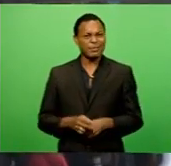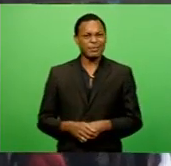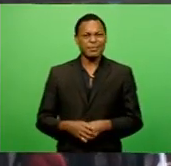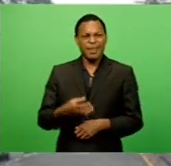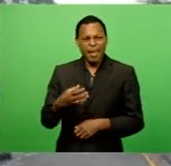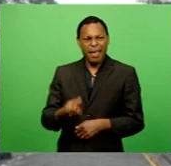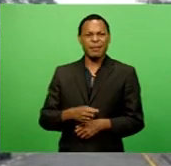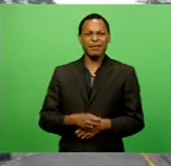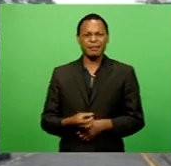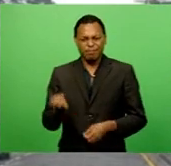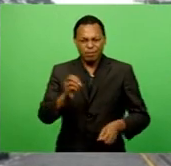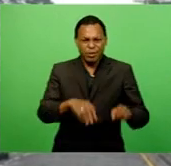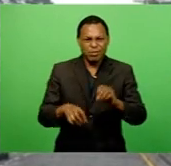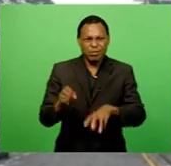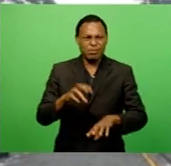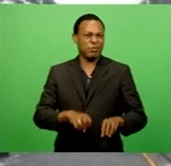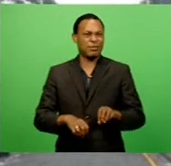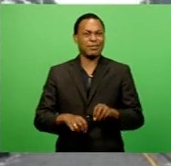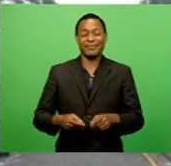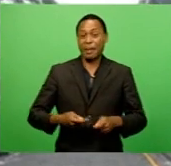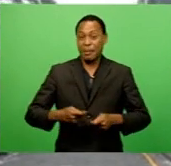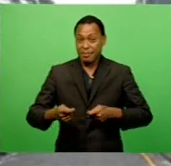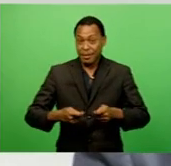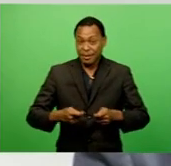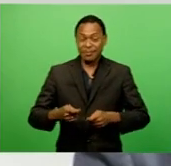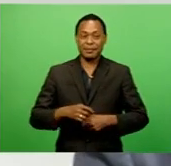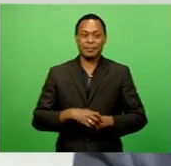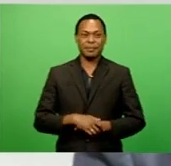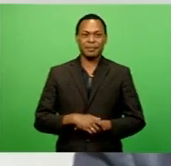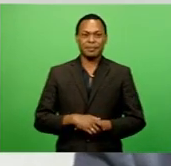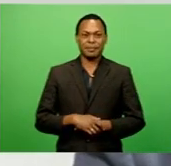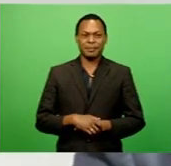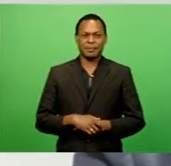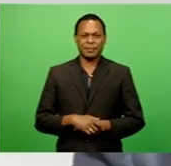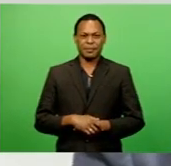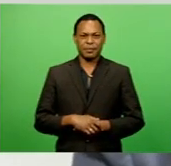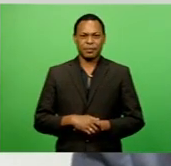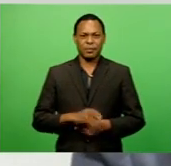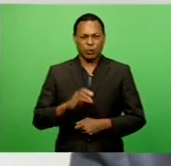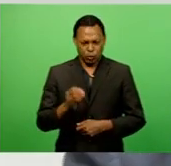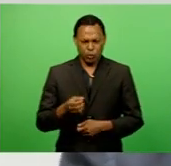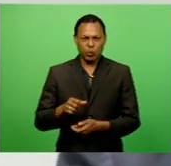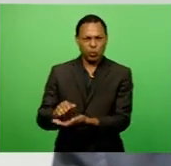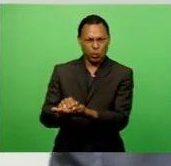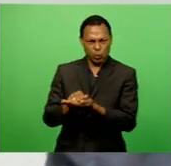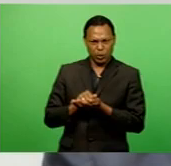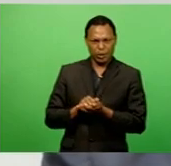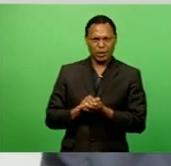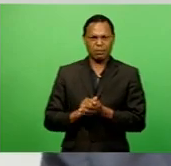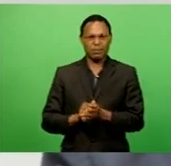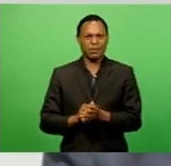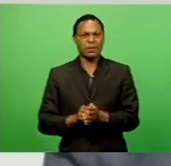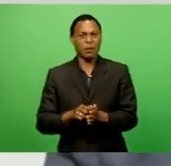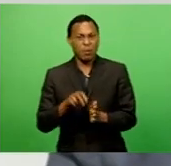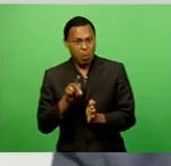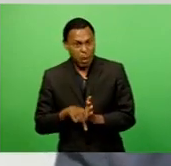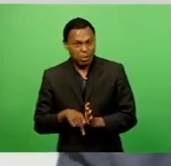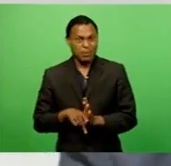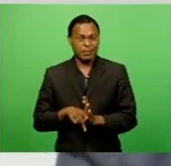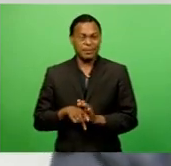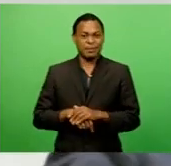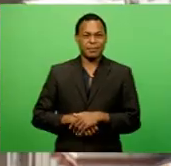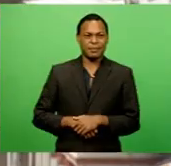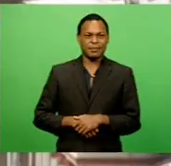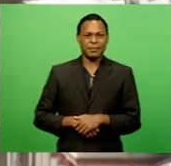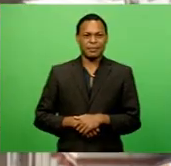market. And I think it is foolishness on the part of the landlords to maintain those prices if they still want to have a healthy